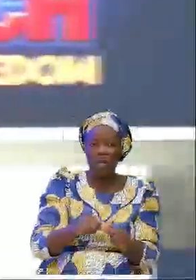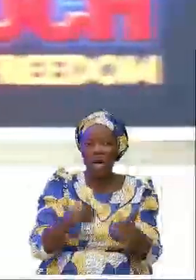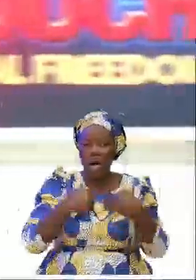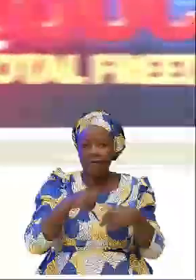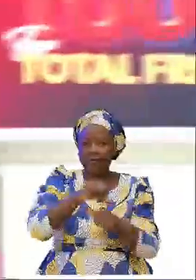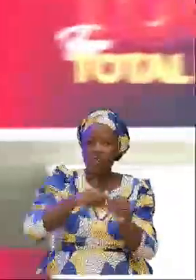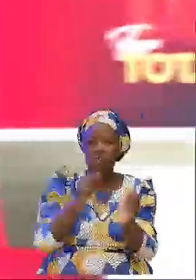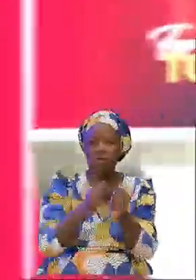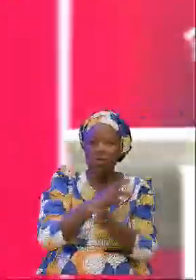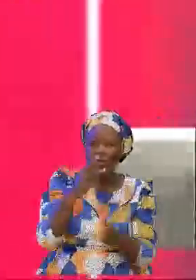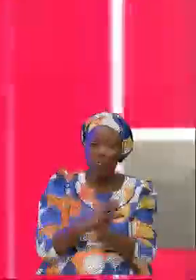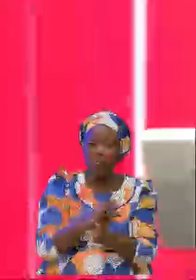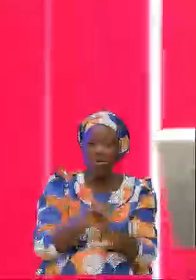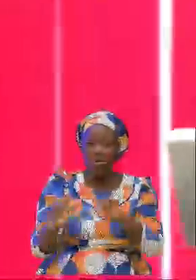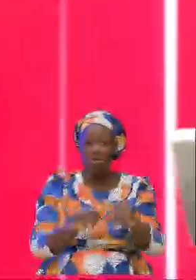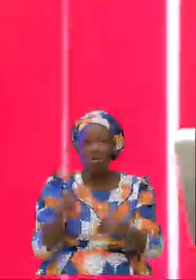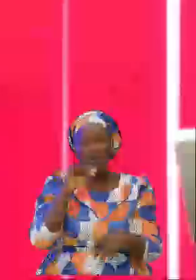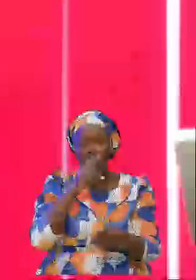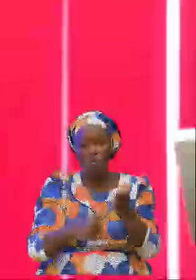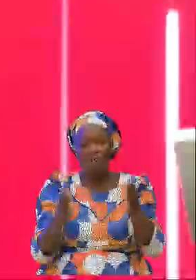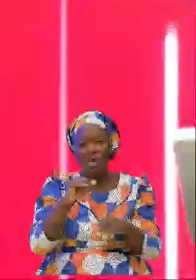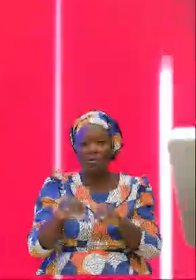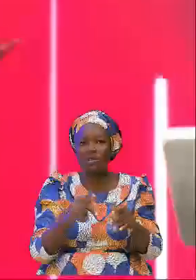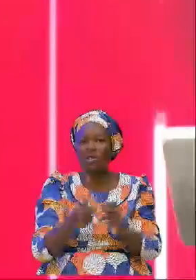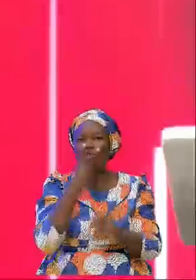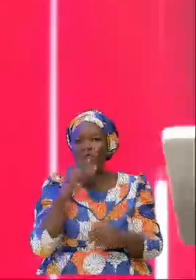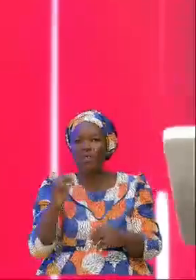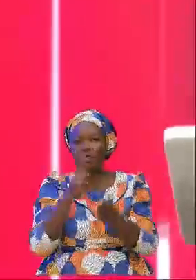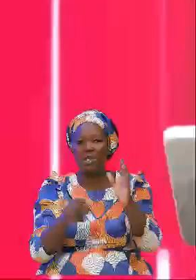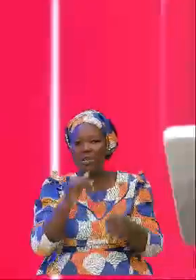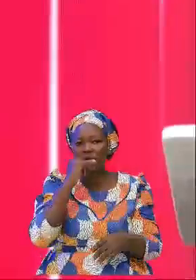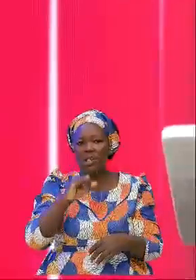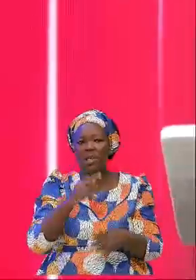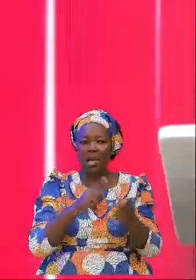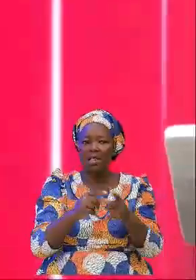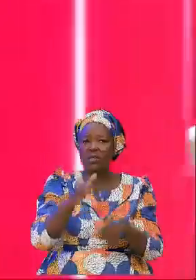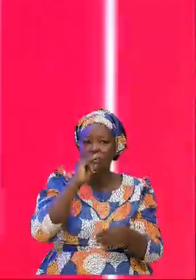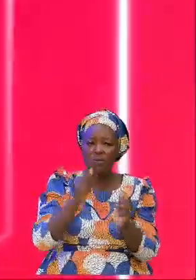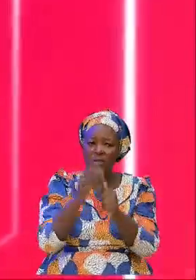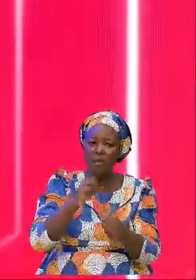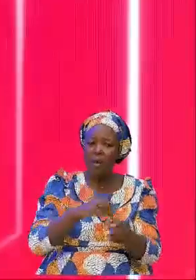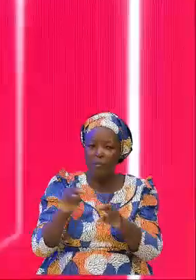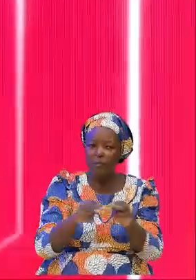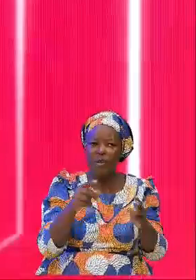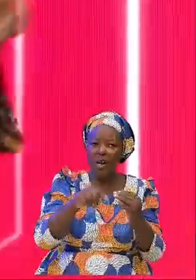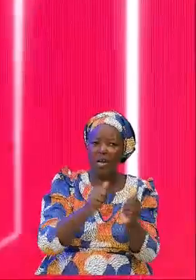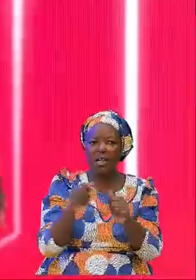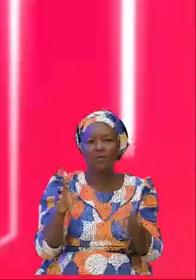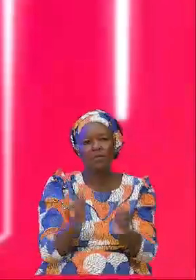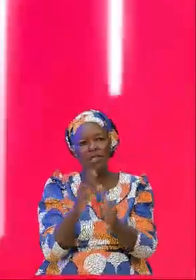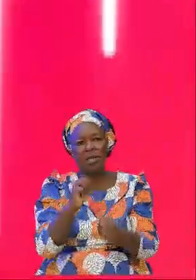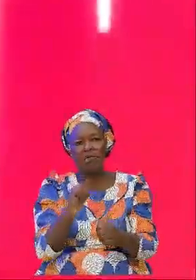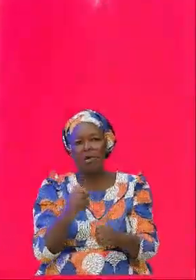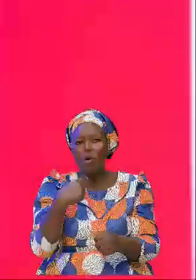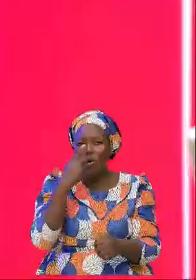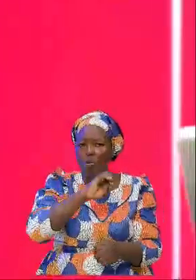identifying with the world, drinking their drinks and doing what they're doing, acting like them and moving around